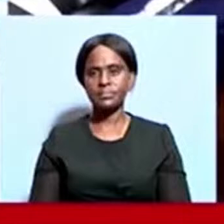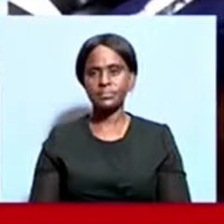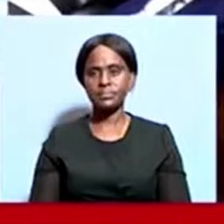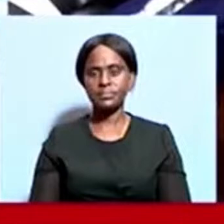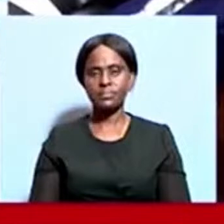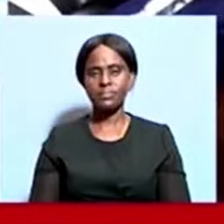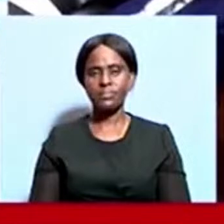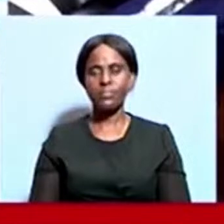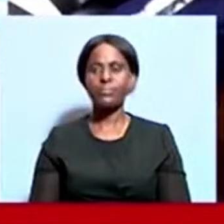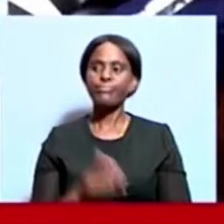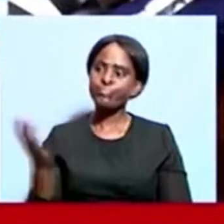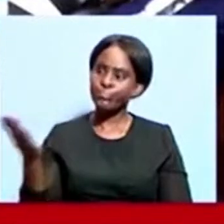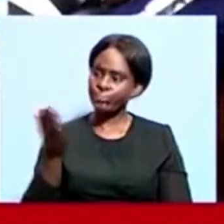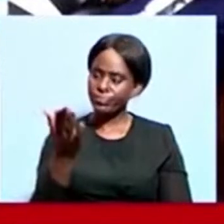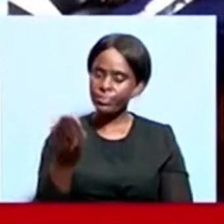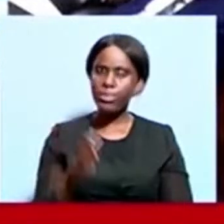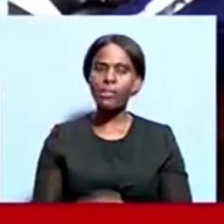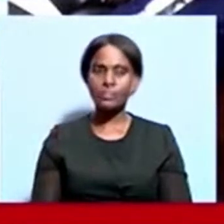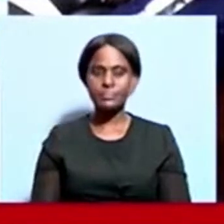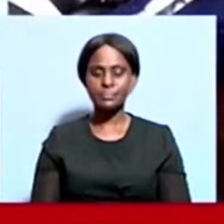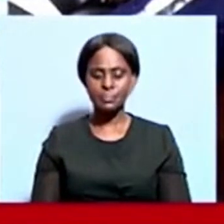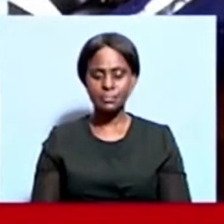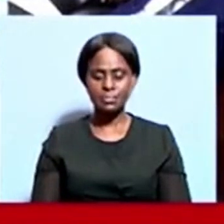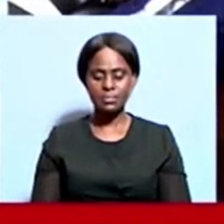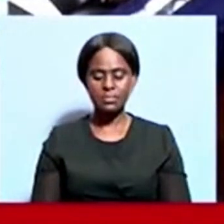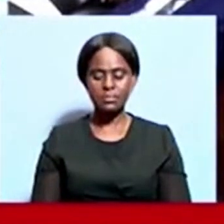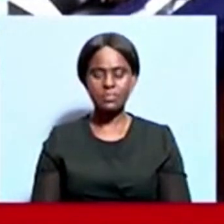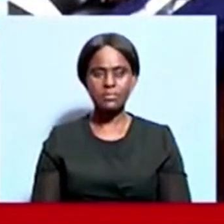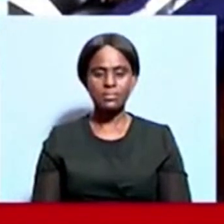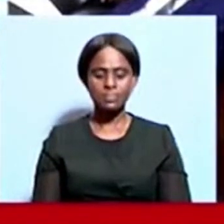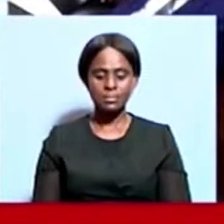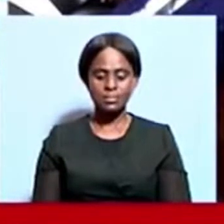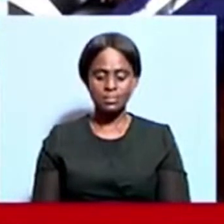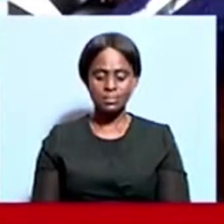Could we go ahead, Chair? Thank Go you very ahead. much.